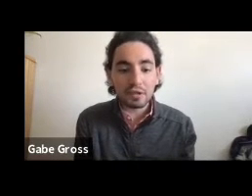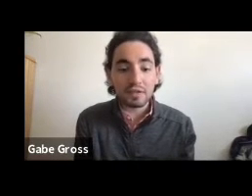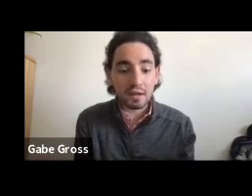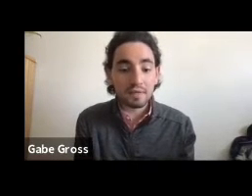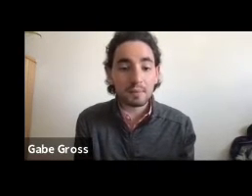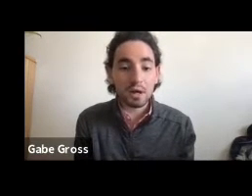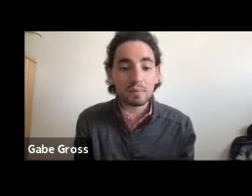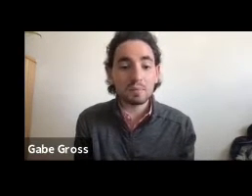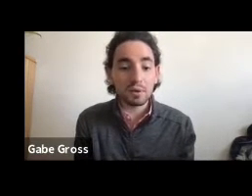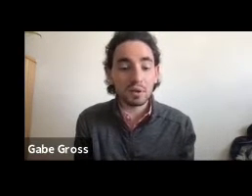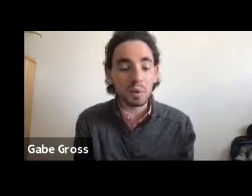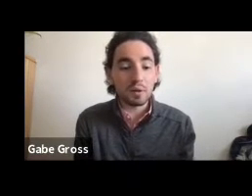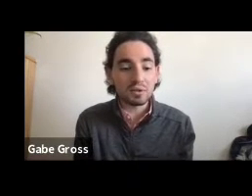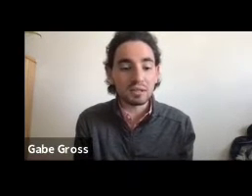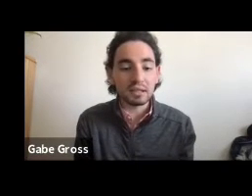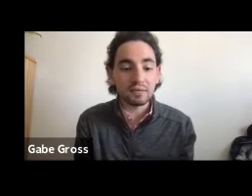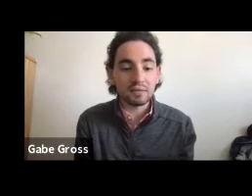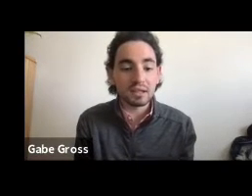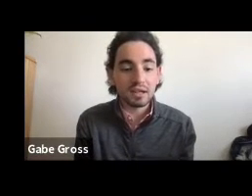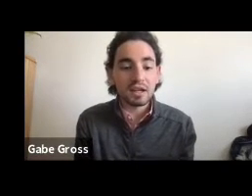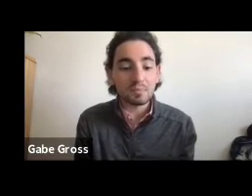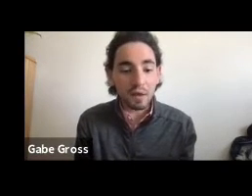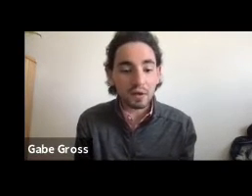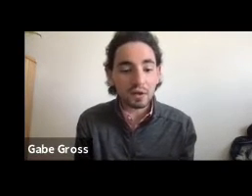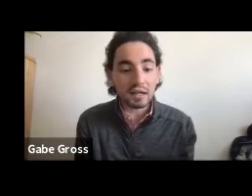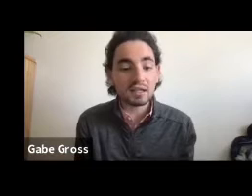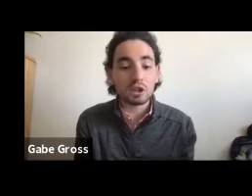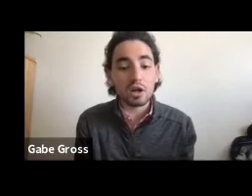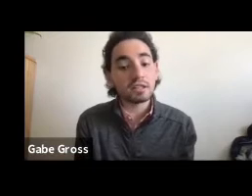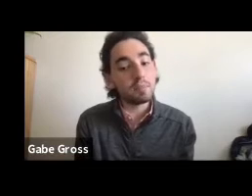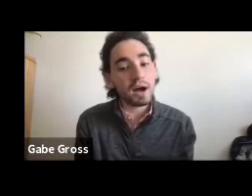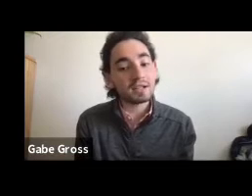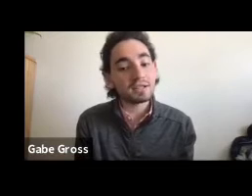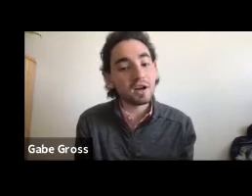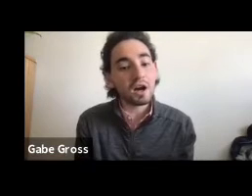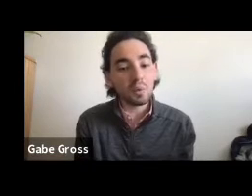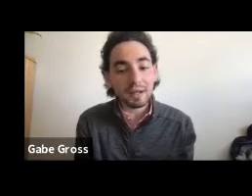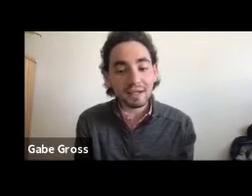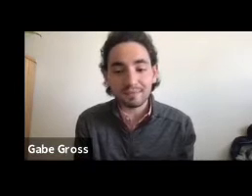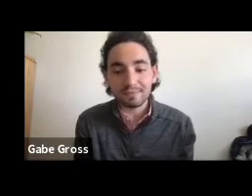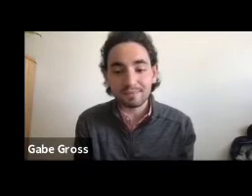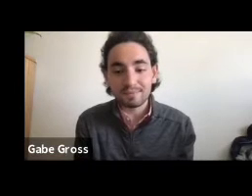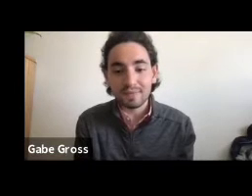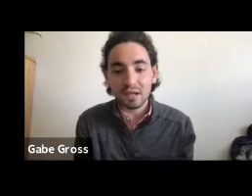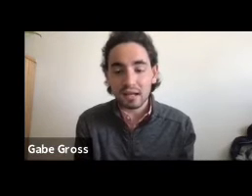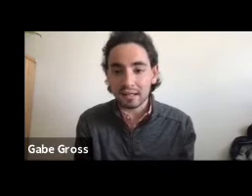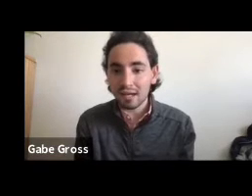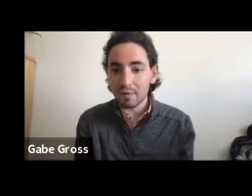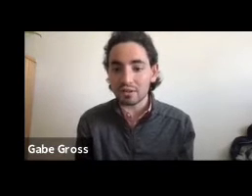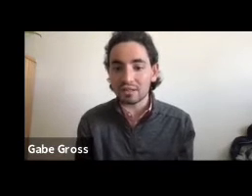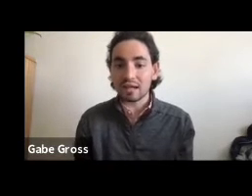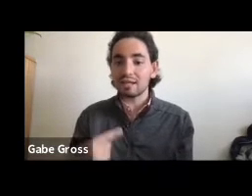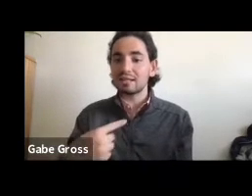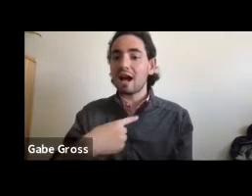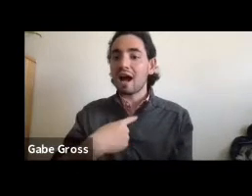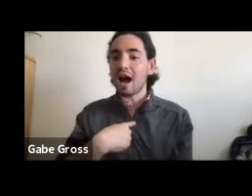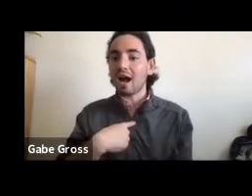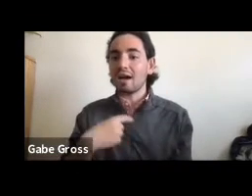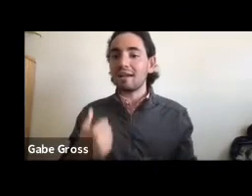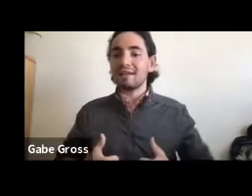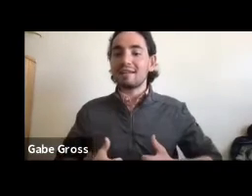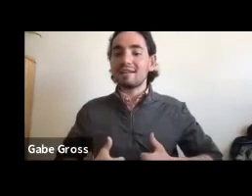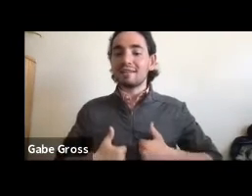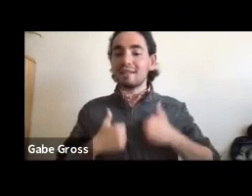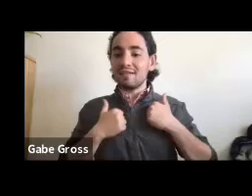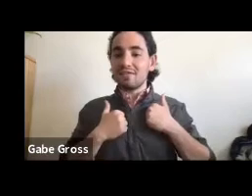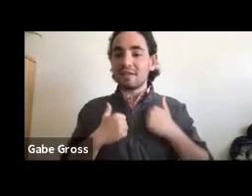When the school bus stops in front of the apartment building where Moses lives, his mother and his dog Spot are waiting. And here Moses